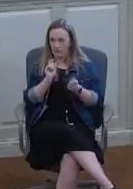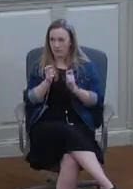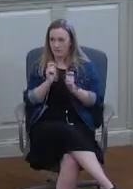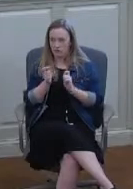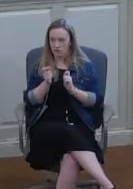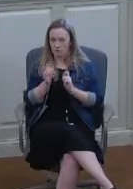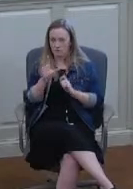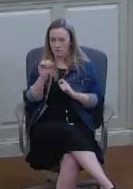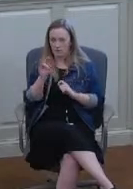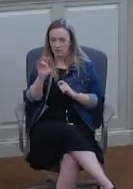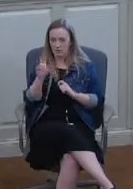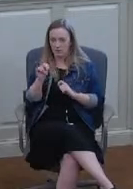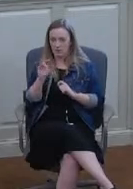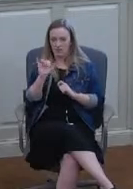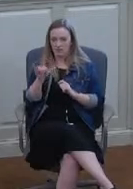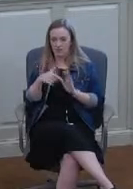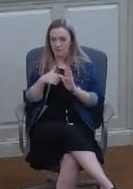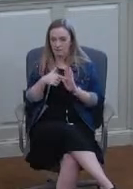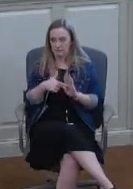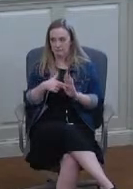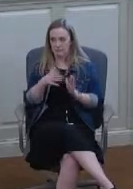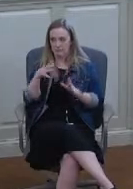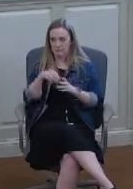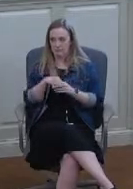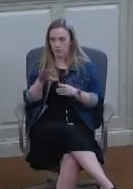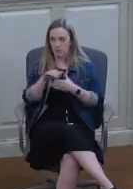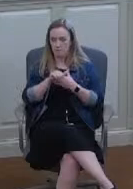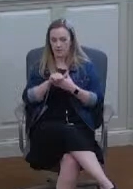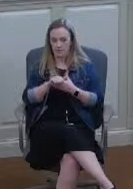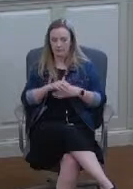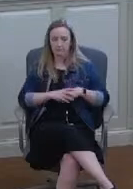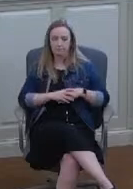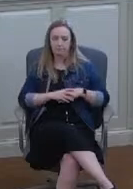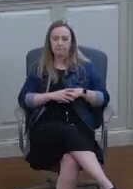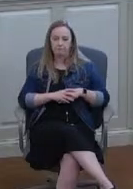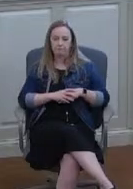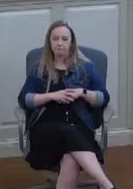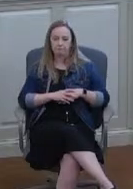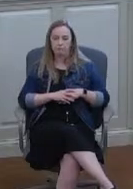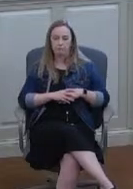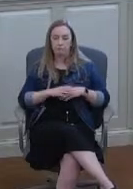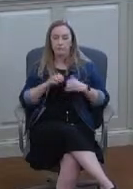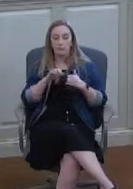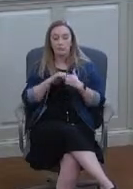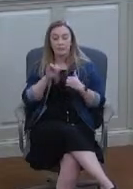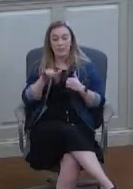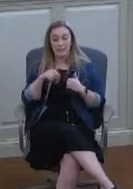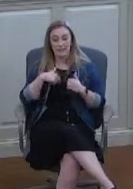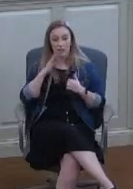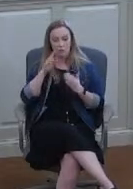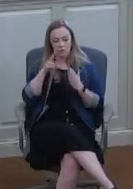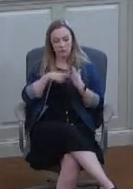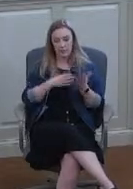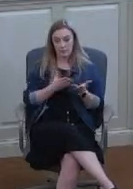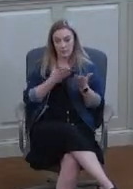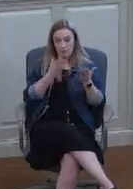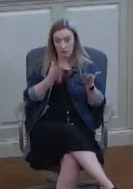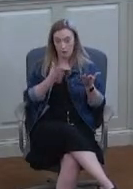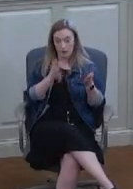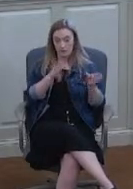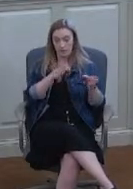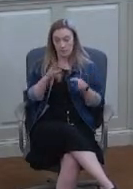revised exhibit as part of your packet. So with that, I'm just going to kind of read the motion that the Planning